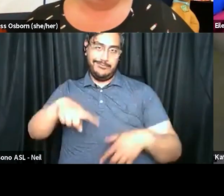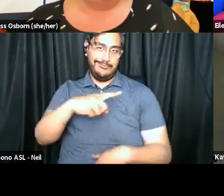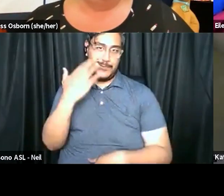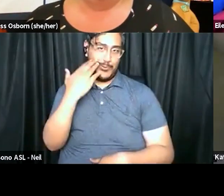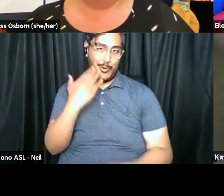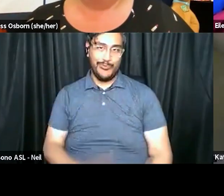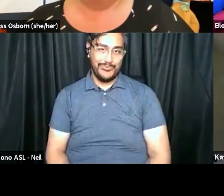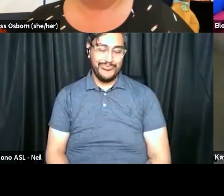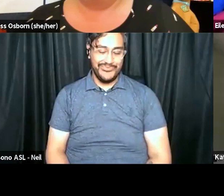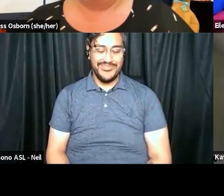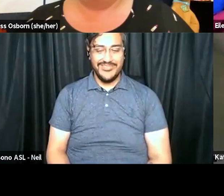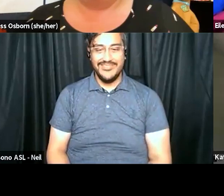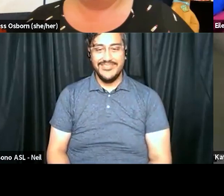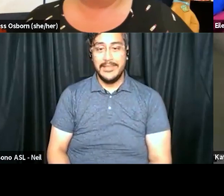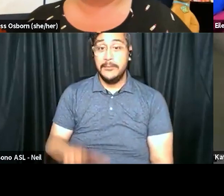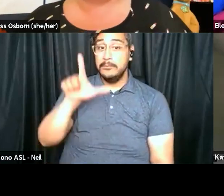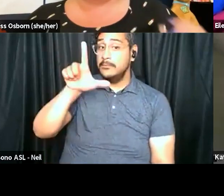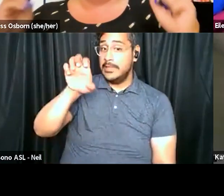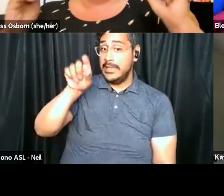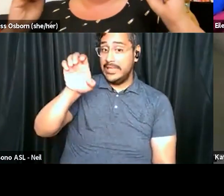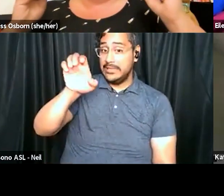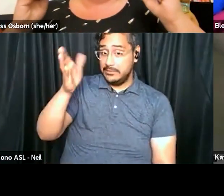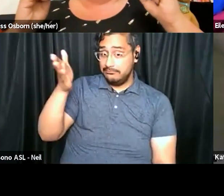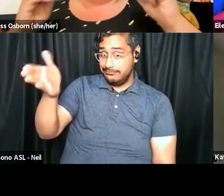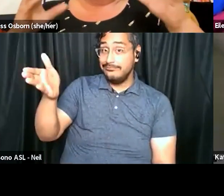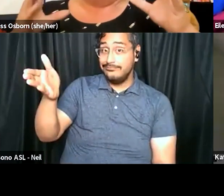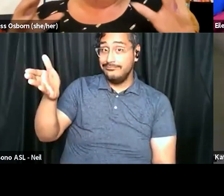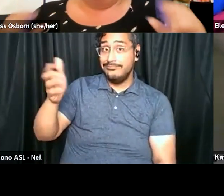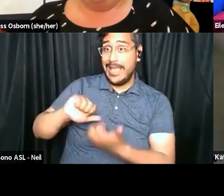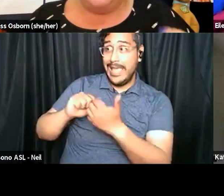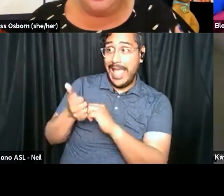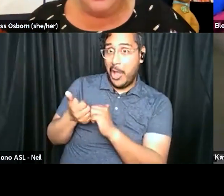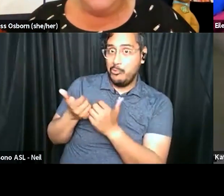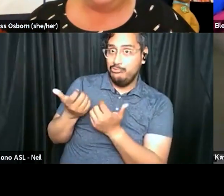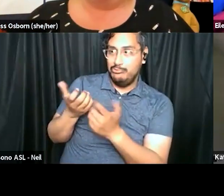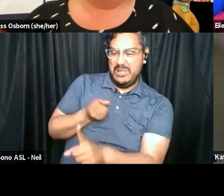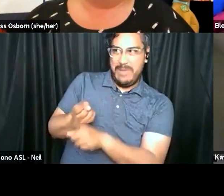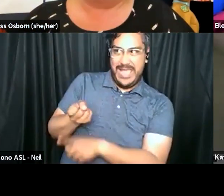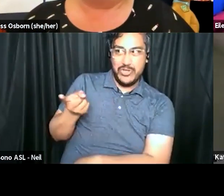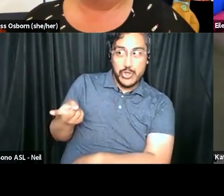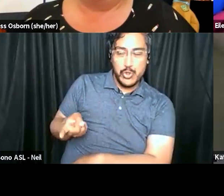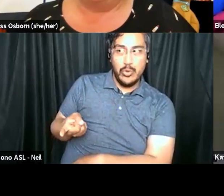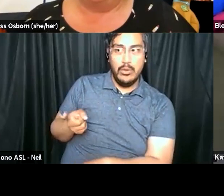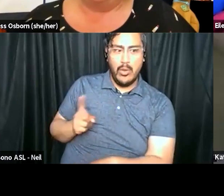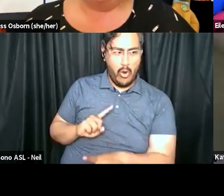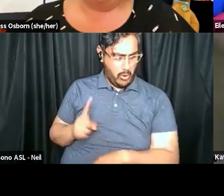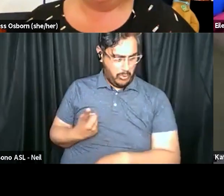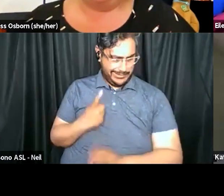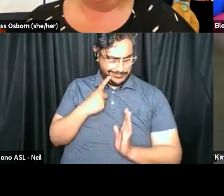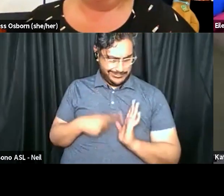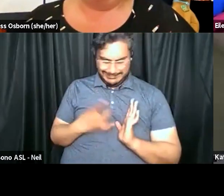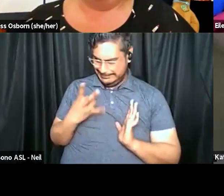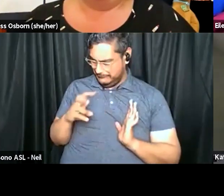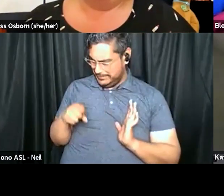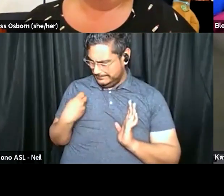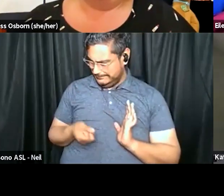Leslie, do you have any thoughts on how it's impacted you besides the fresh discovery that it's really been 17 years?